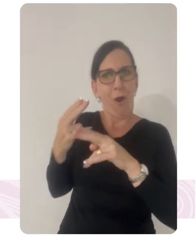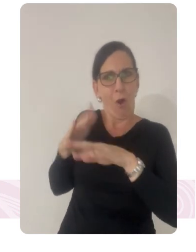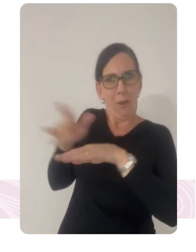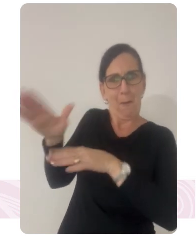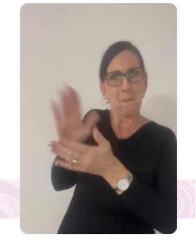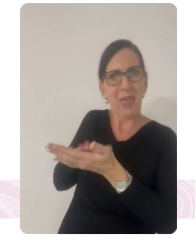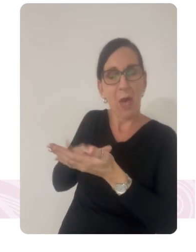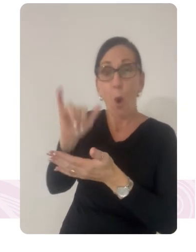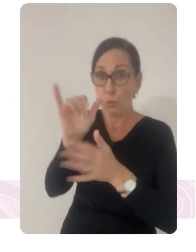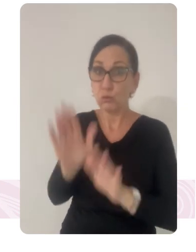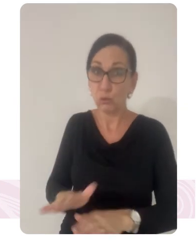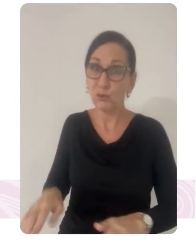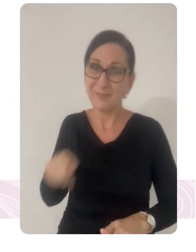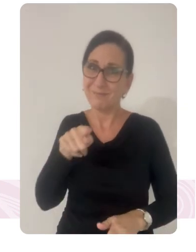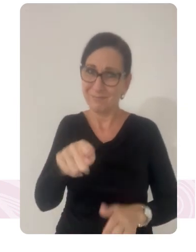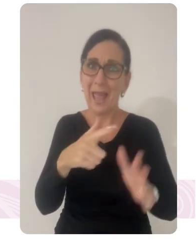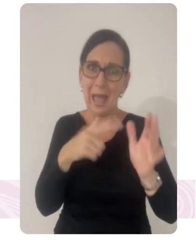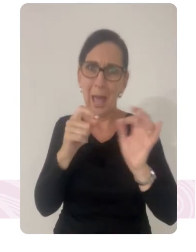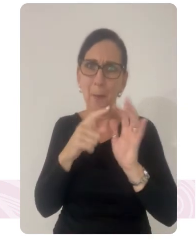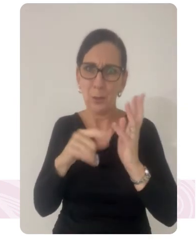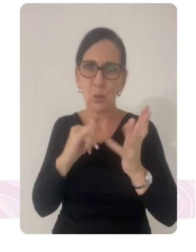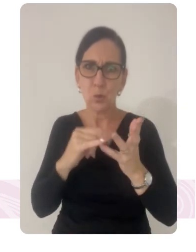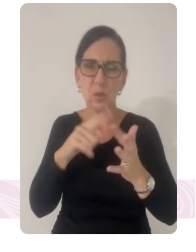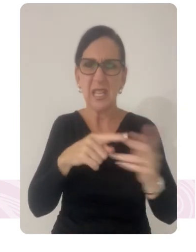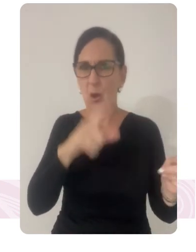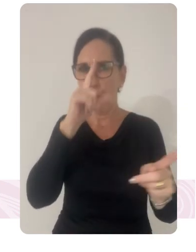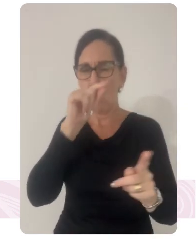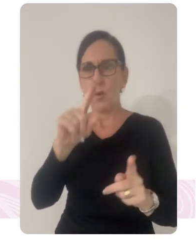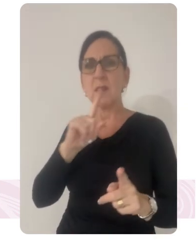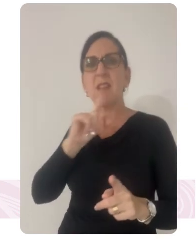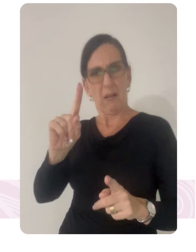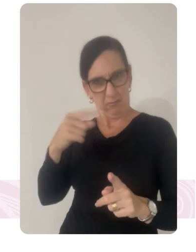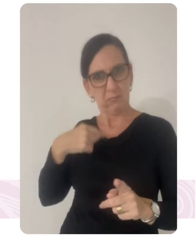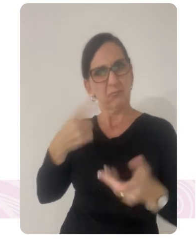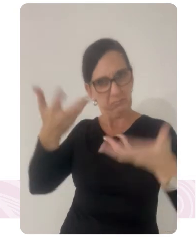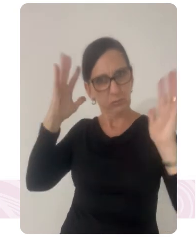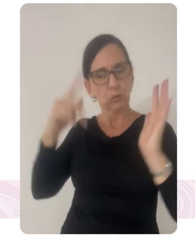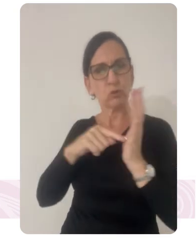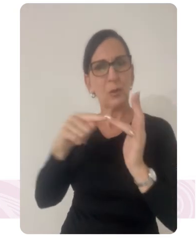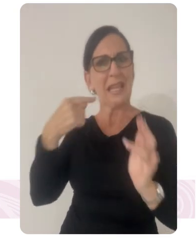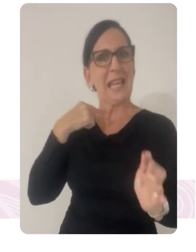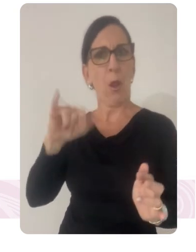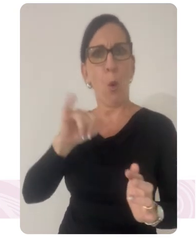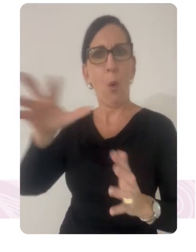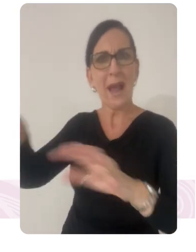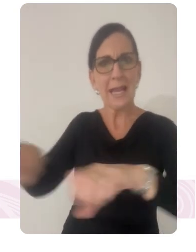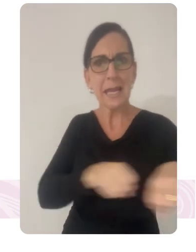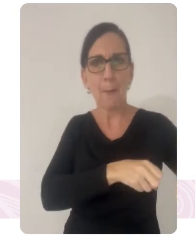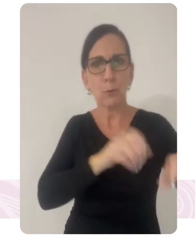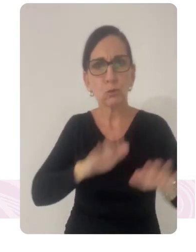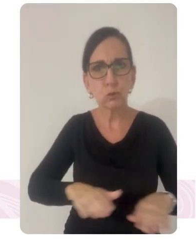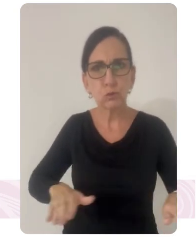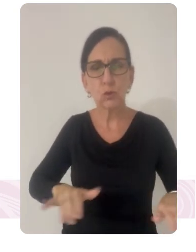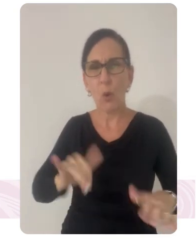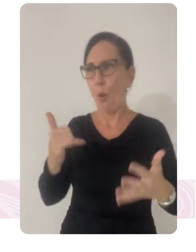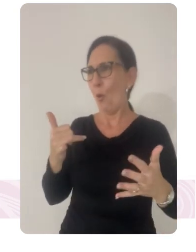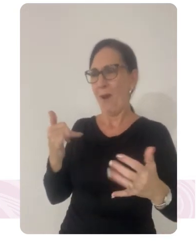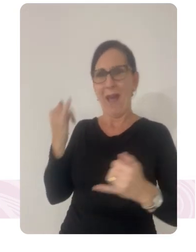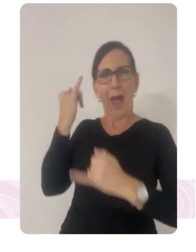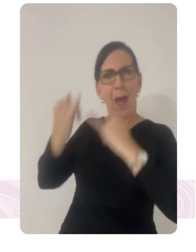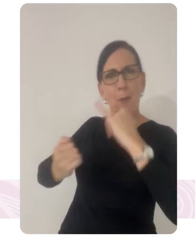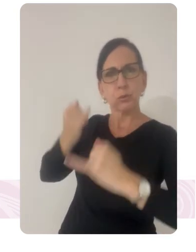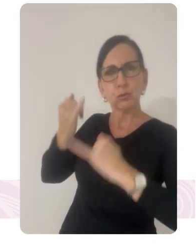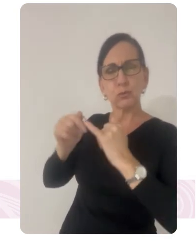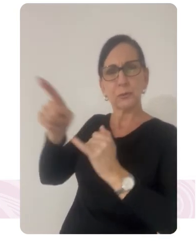children is another type of abuse and can include threatening to kill or kidnap the children, to physically abuse their